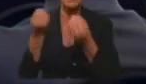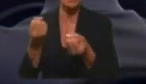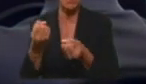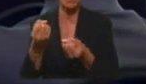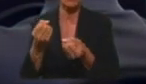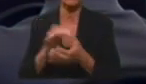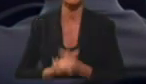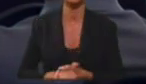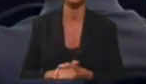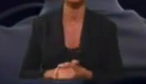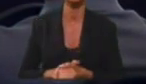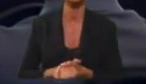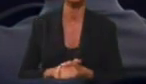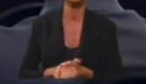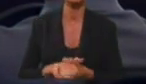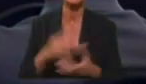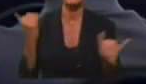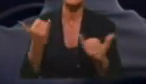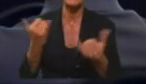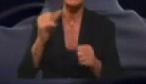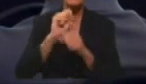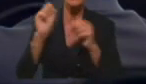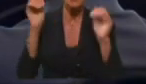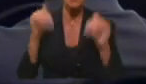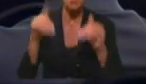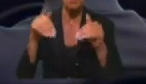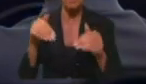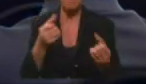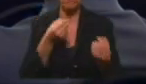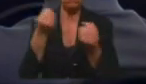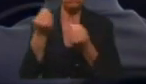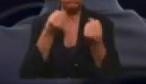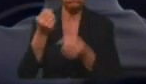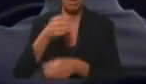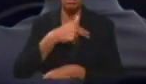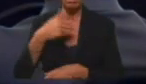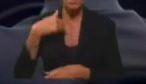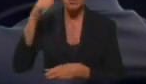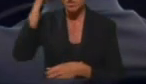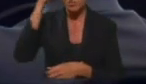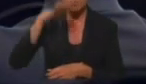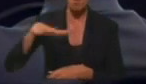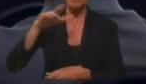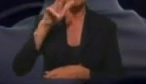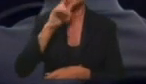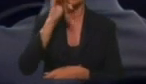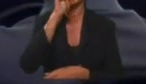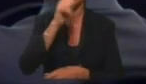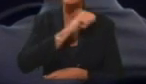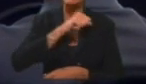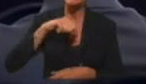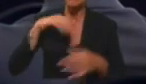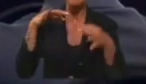So what mobility options are we making available to youth of our communities and those who cannot drive, literally cannot? Are we